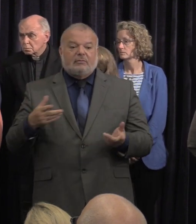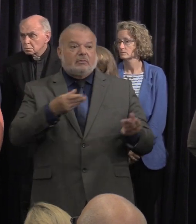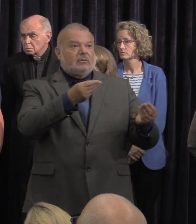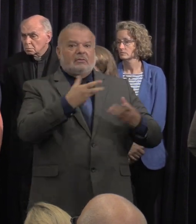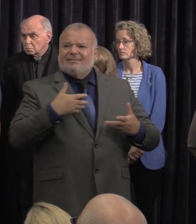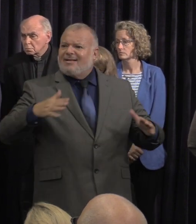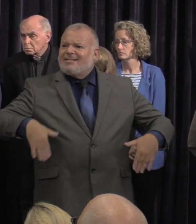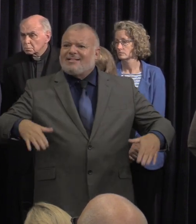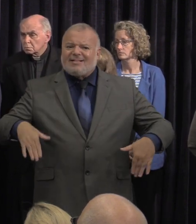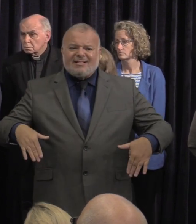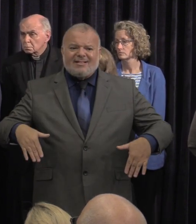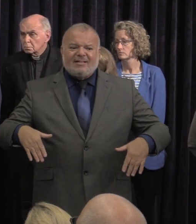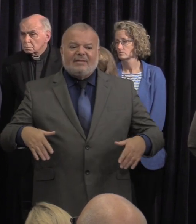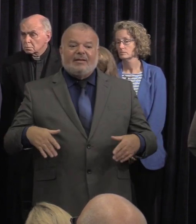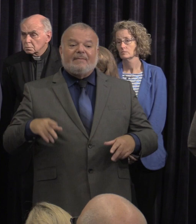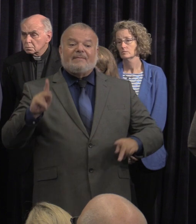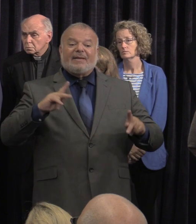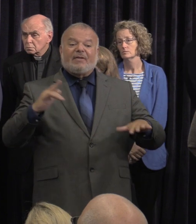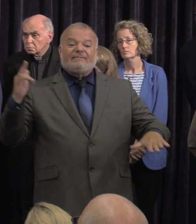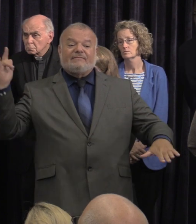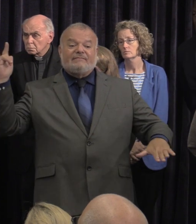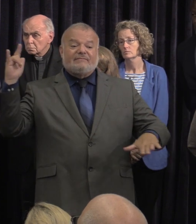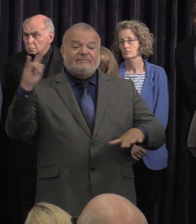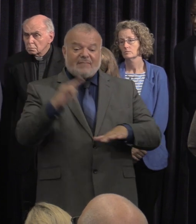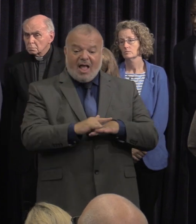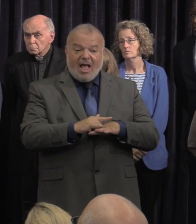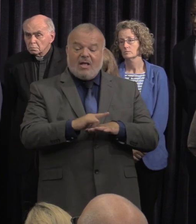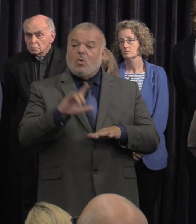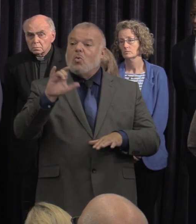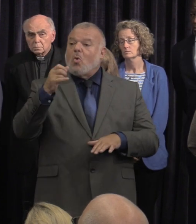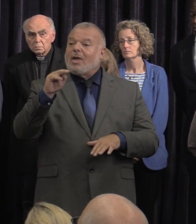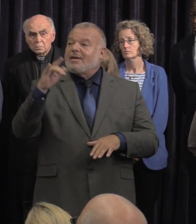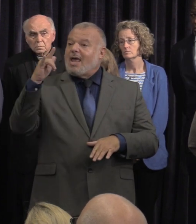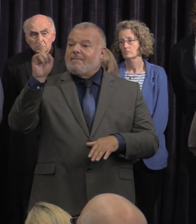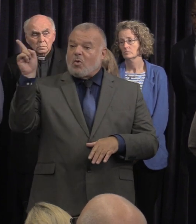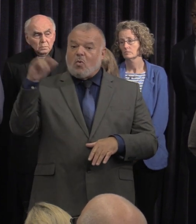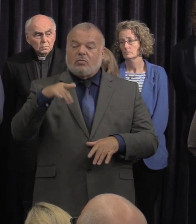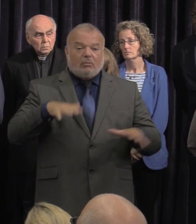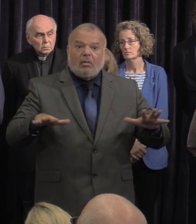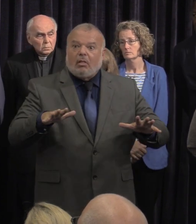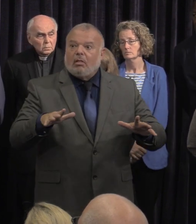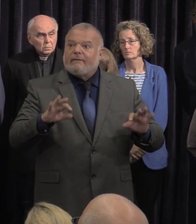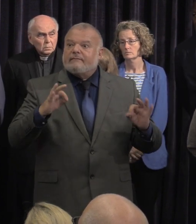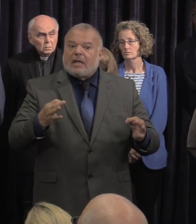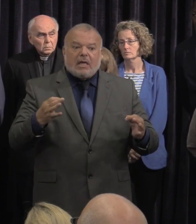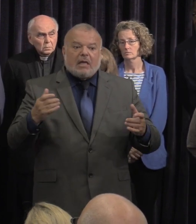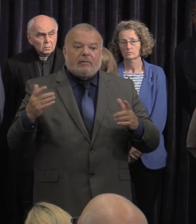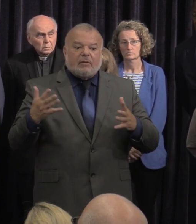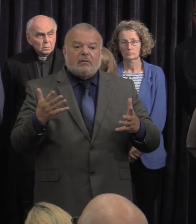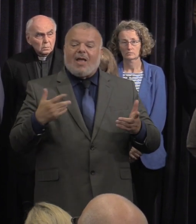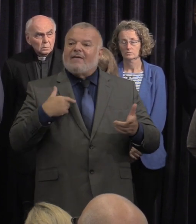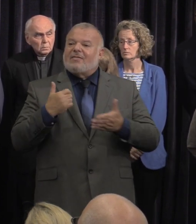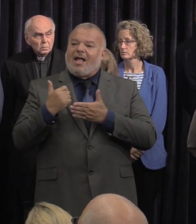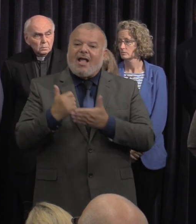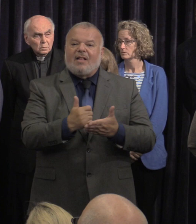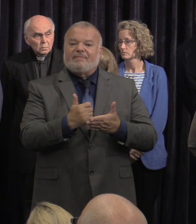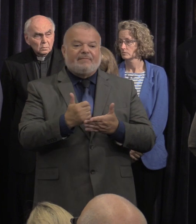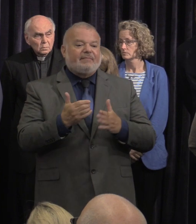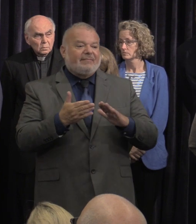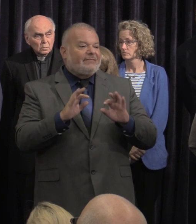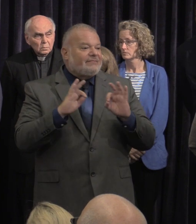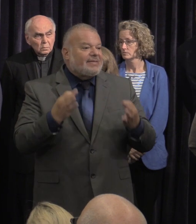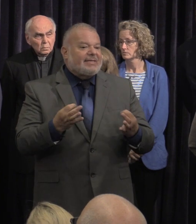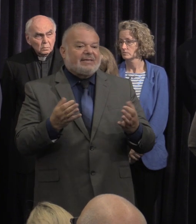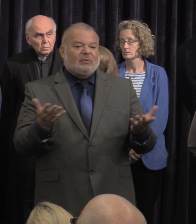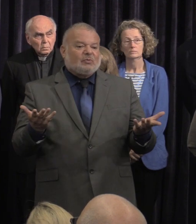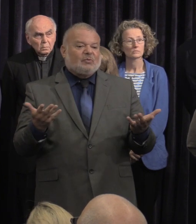are flown in to Logan Airport. So we're working as best as we can with communication, with collaboration, but certainly that is